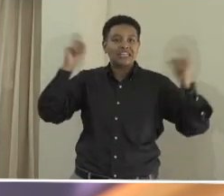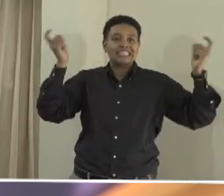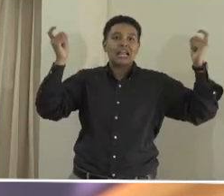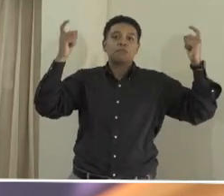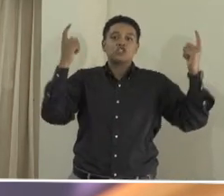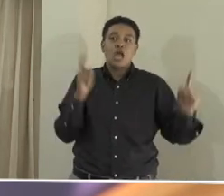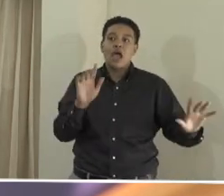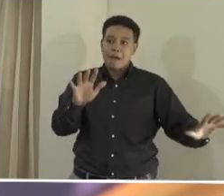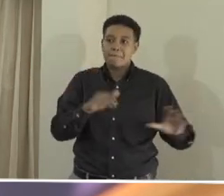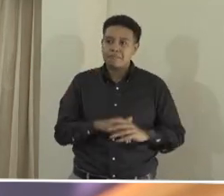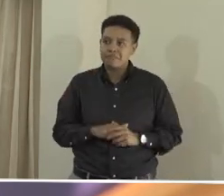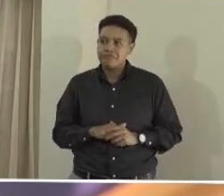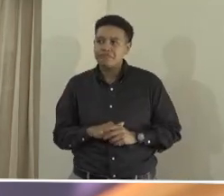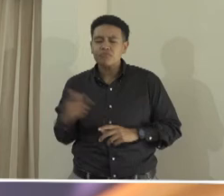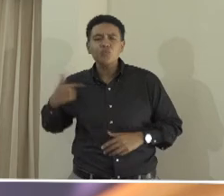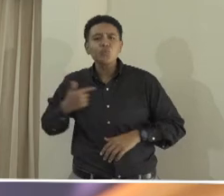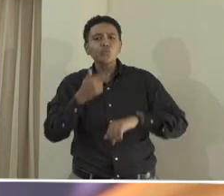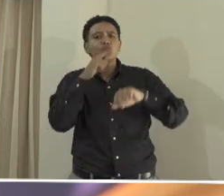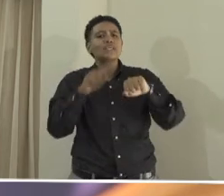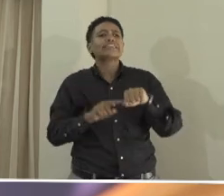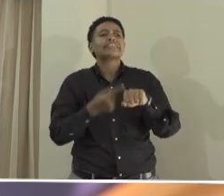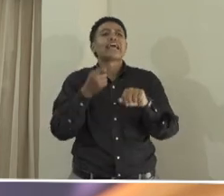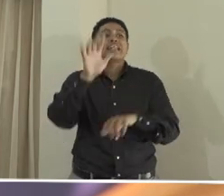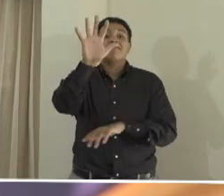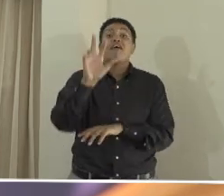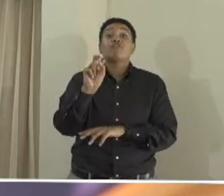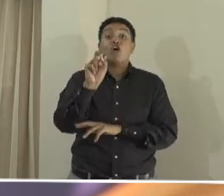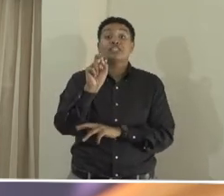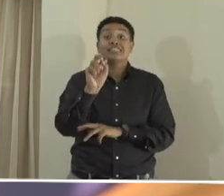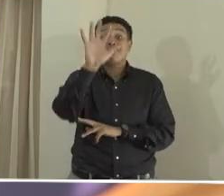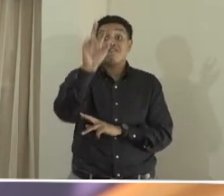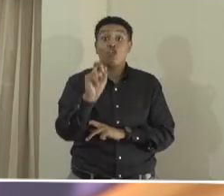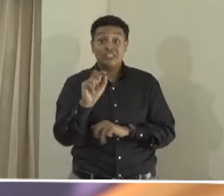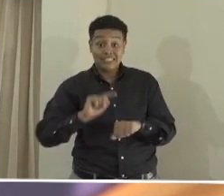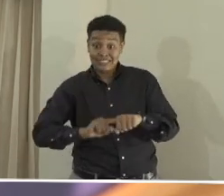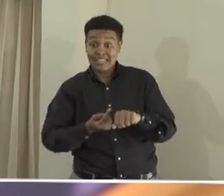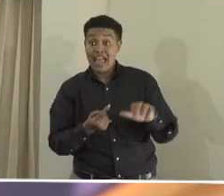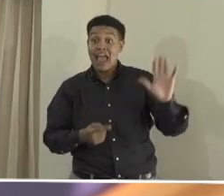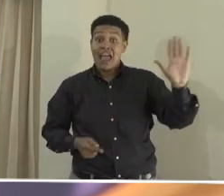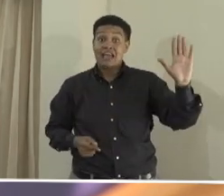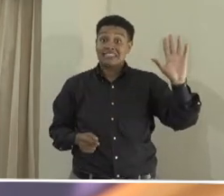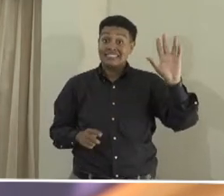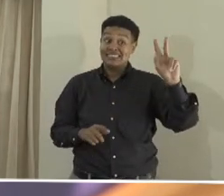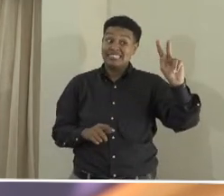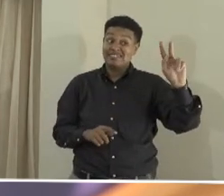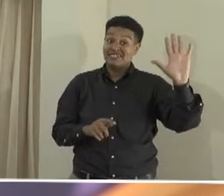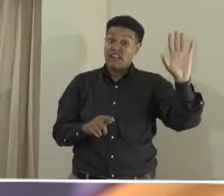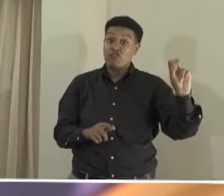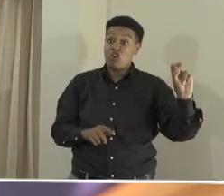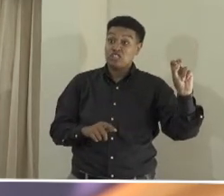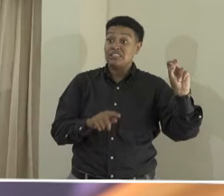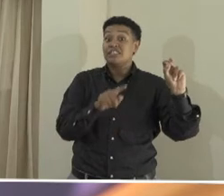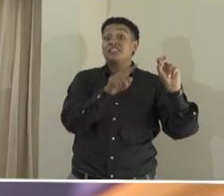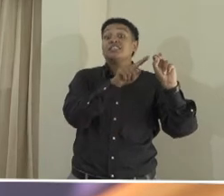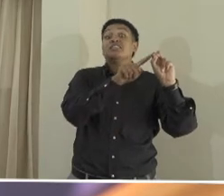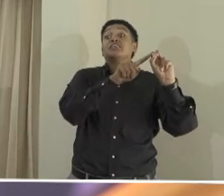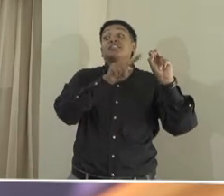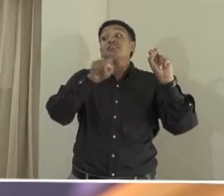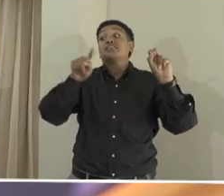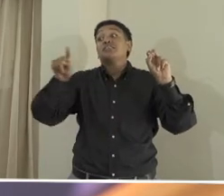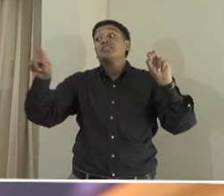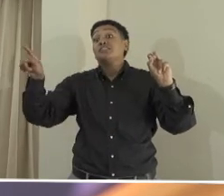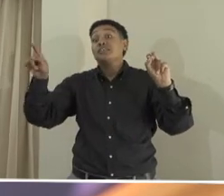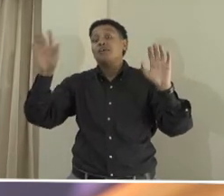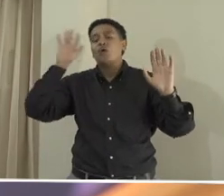celebrations. We start at 5:30 on television and will beam